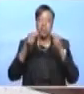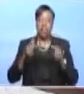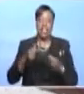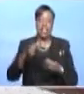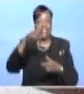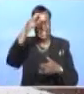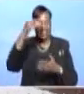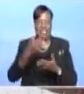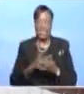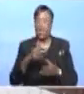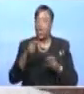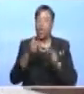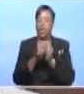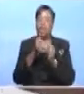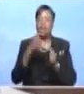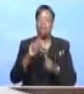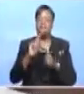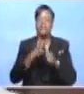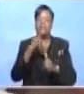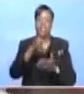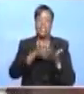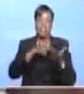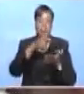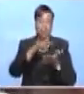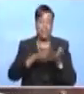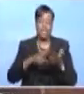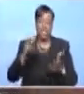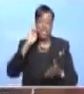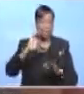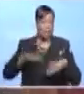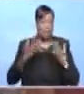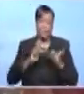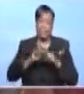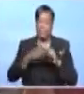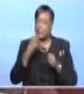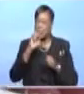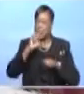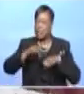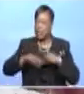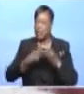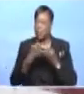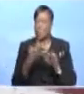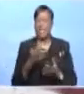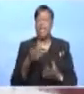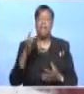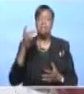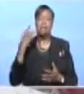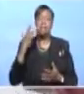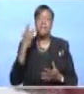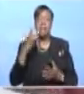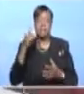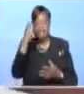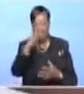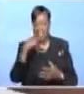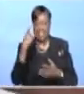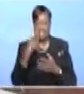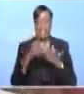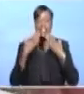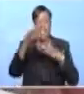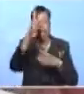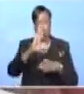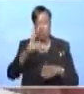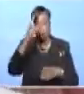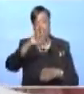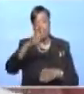four, was happy to see so many familiar faces as she thanked God for another year of life. I seem